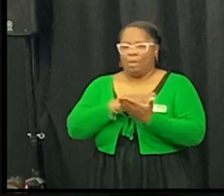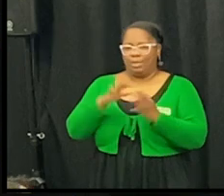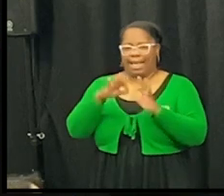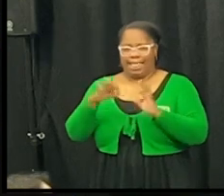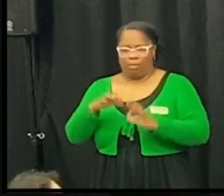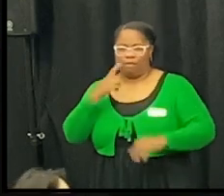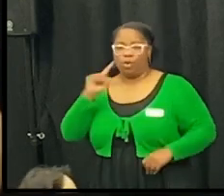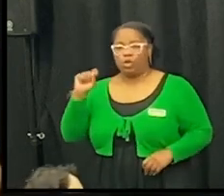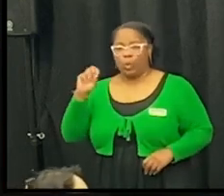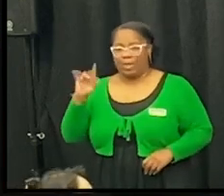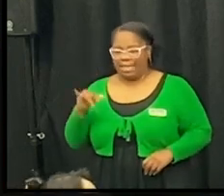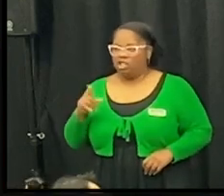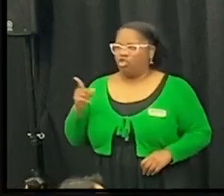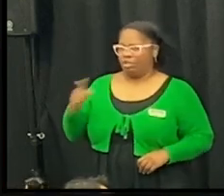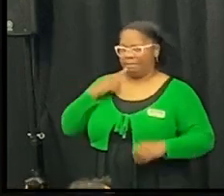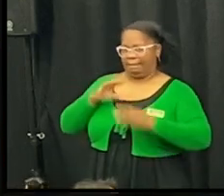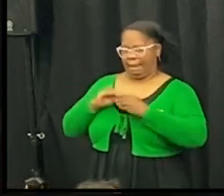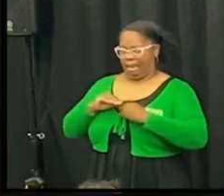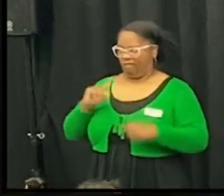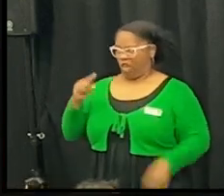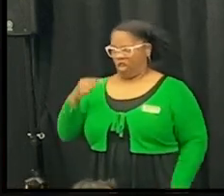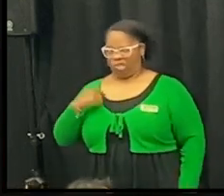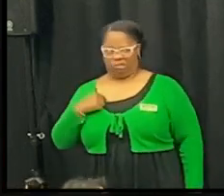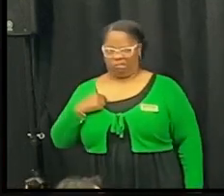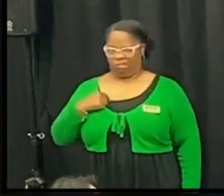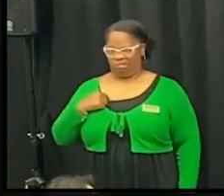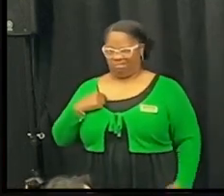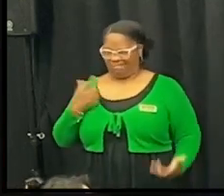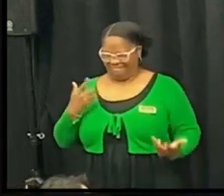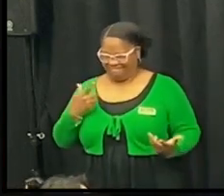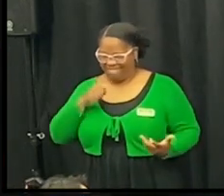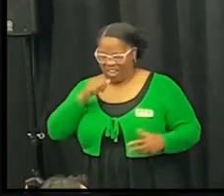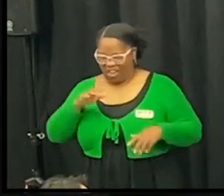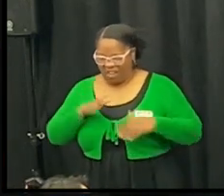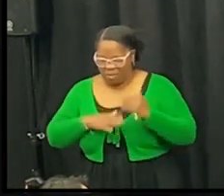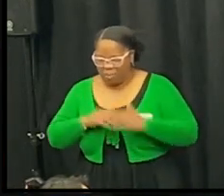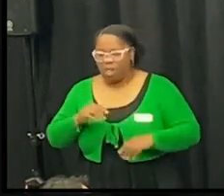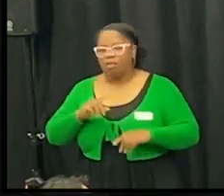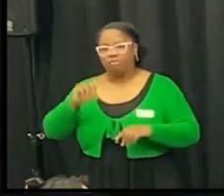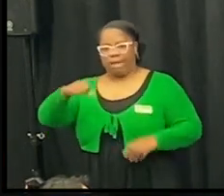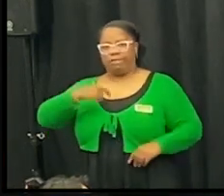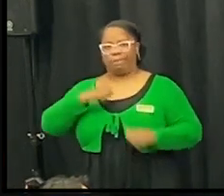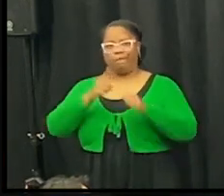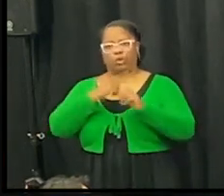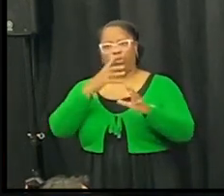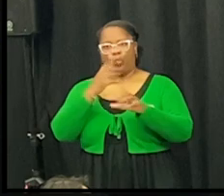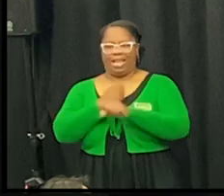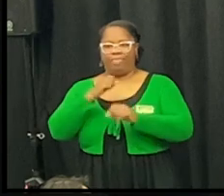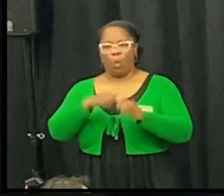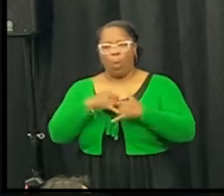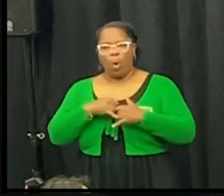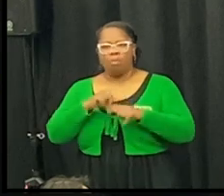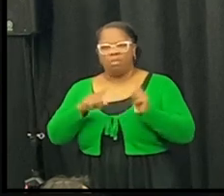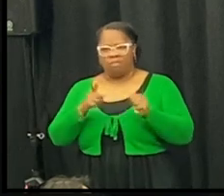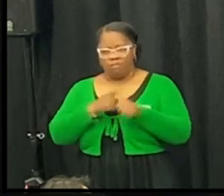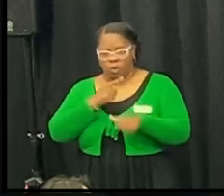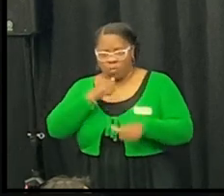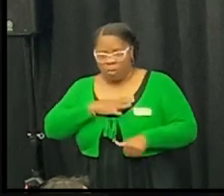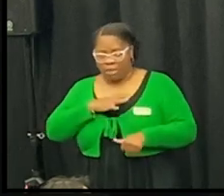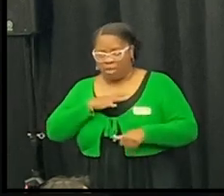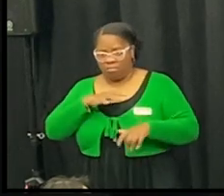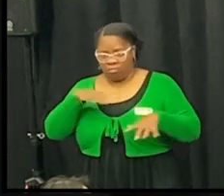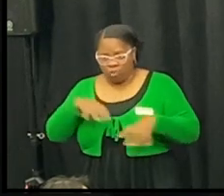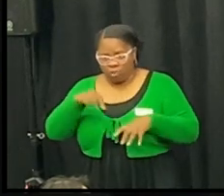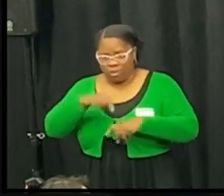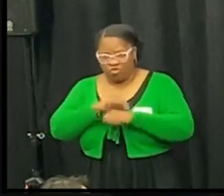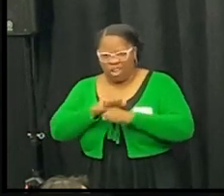And she said she was uncomfortable with the first title because, yes, I'm the first to get this award, but I'm not the first to do this job. And she said people have